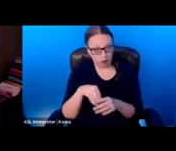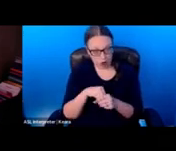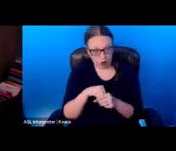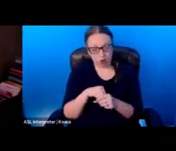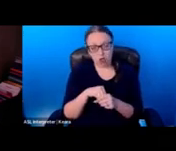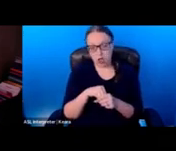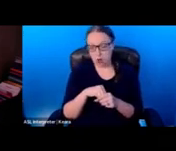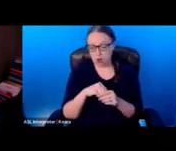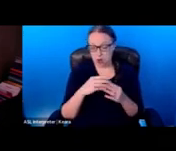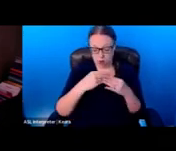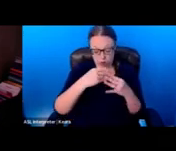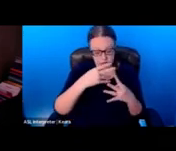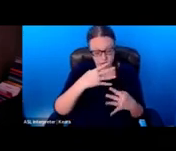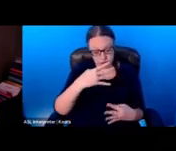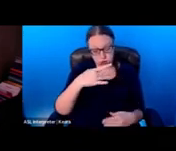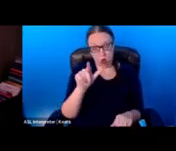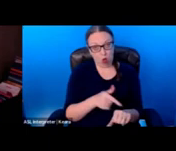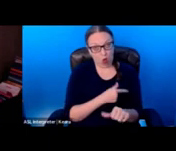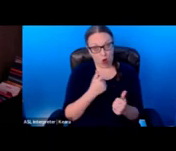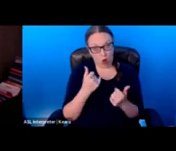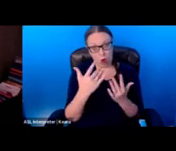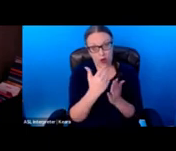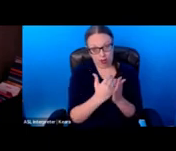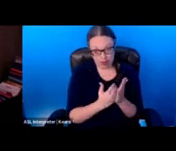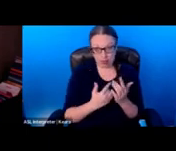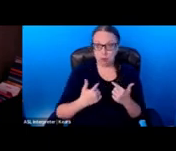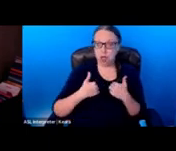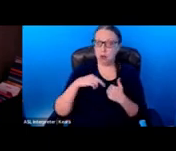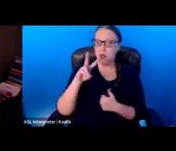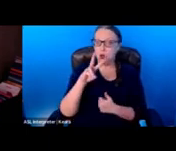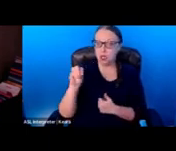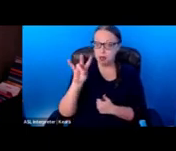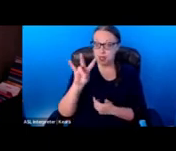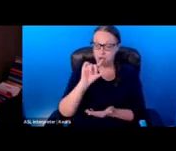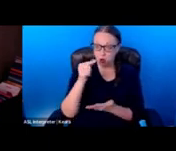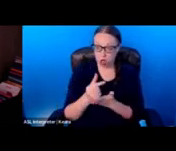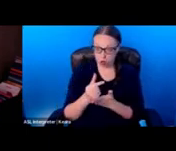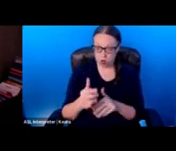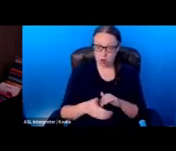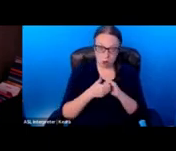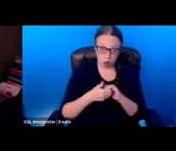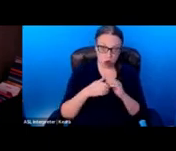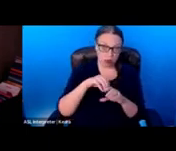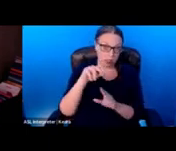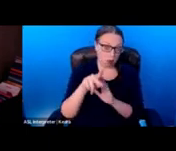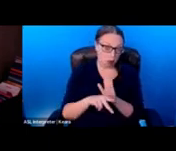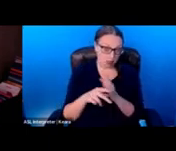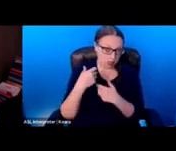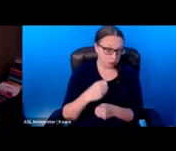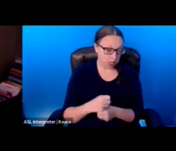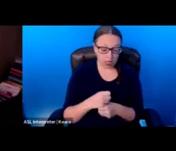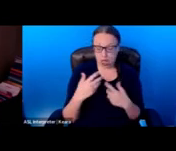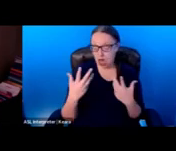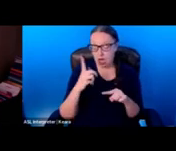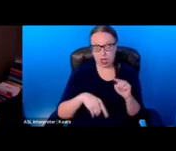long waiting list. I'm a 2007 graduate of Partners in Policymaking, and I believe I don't even want to guess at the